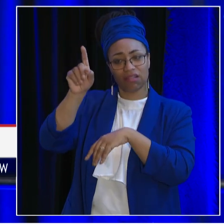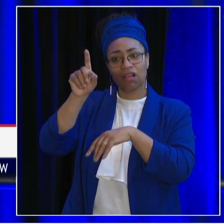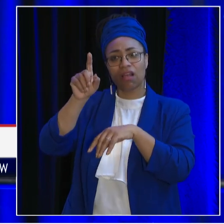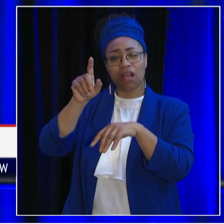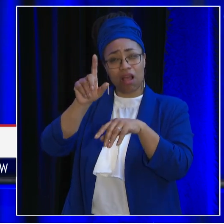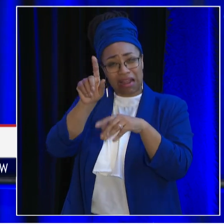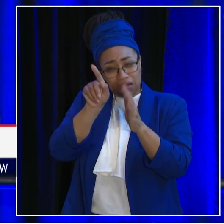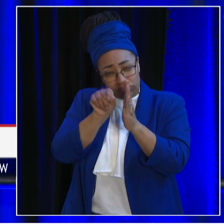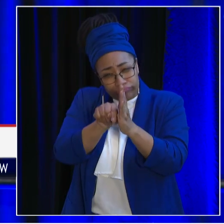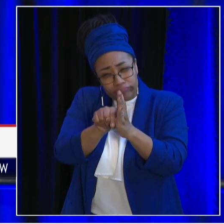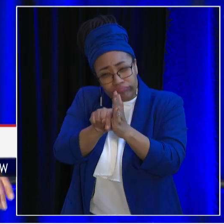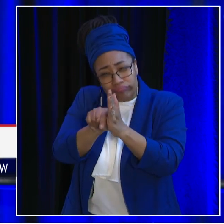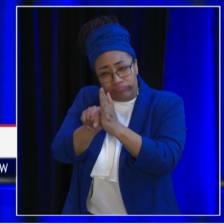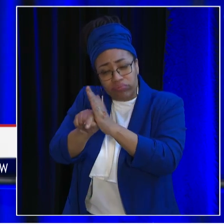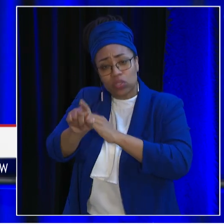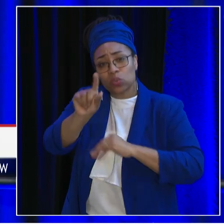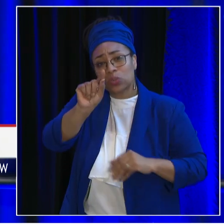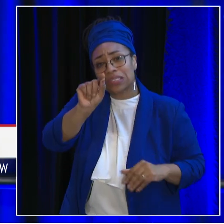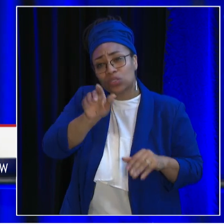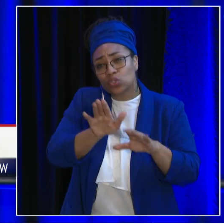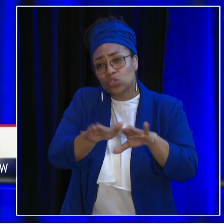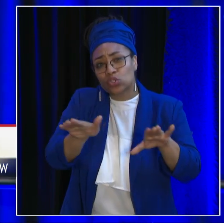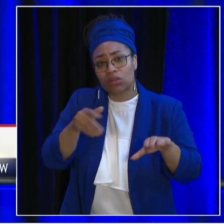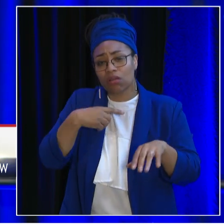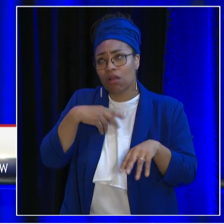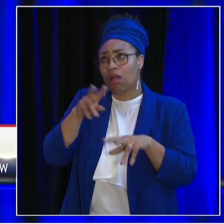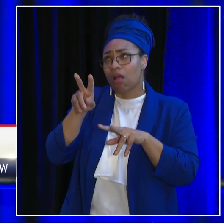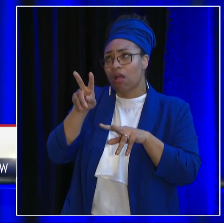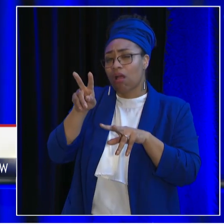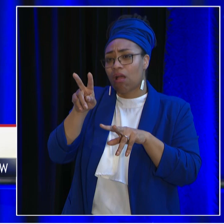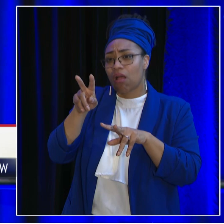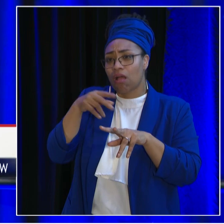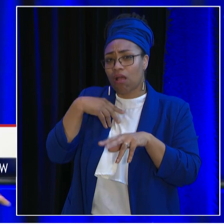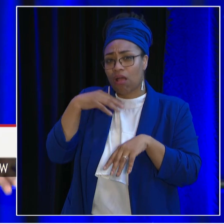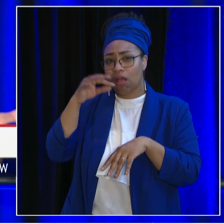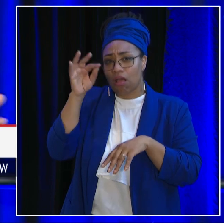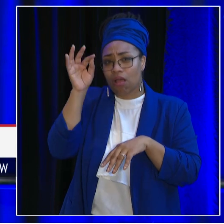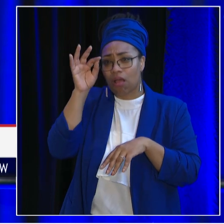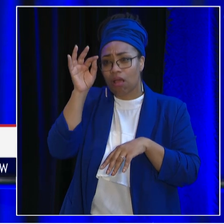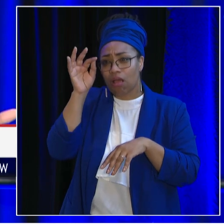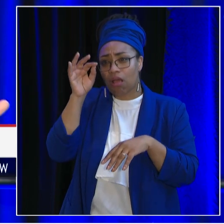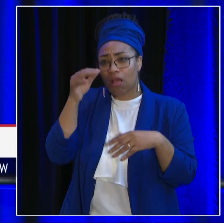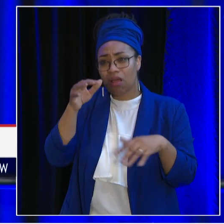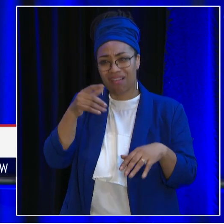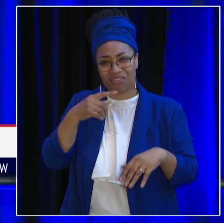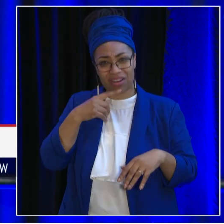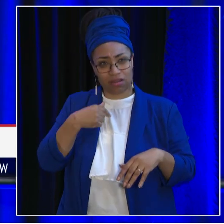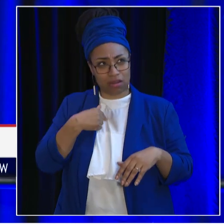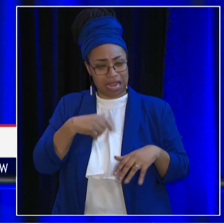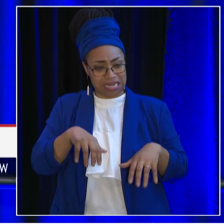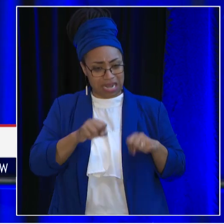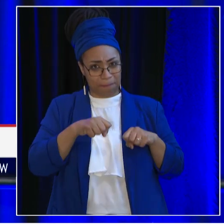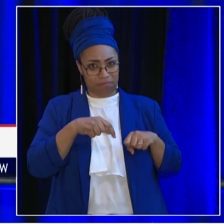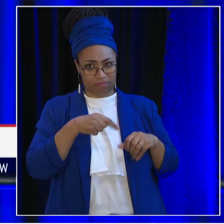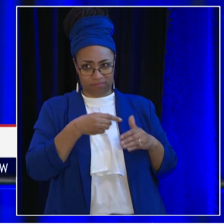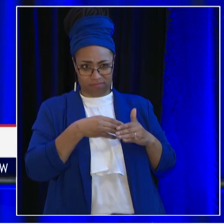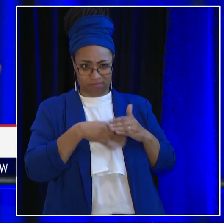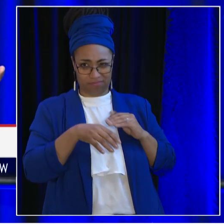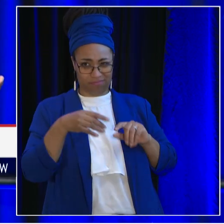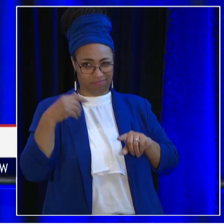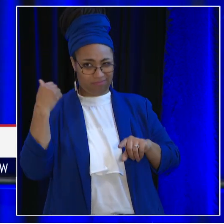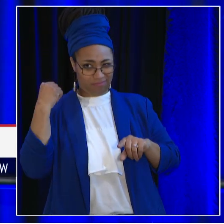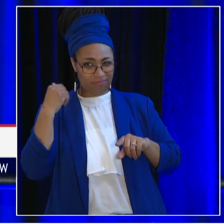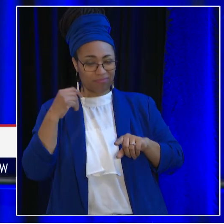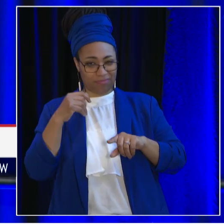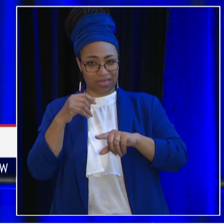Now, for those of you who don't know my story, I was adopted at birth out of a bad situation, and so I was raised in the white suburbia of Orlando. Gun violence was not